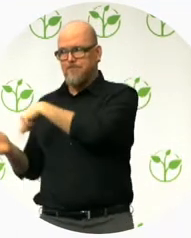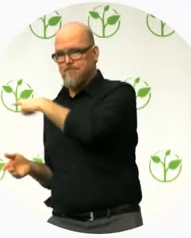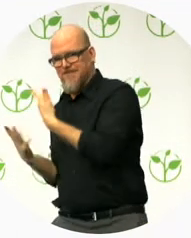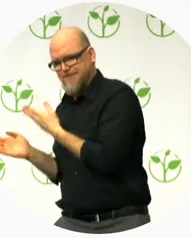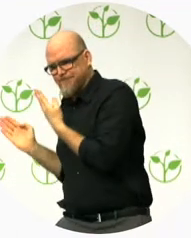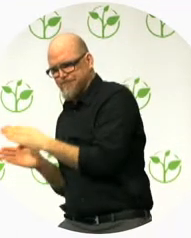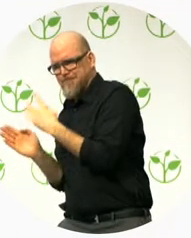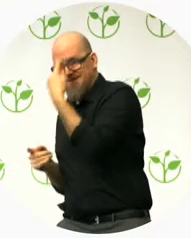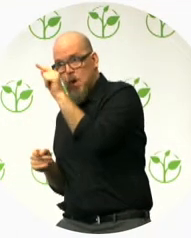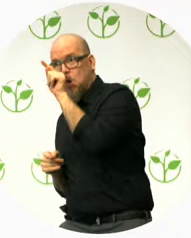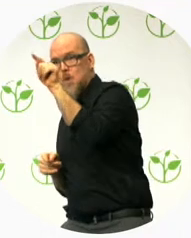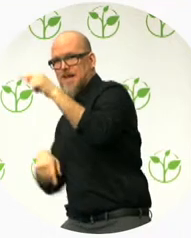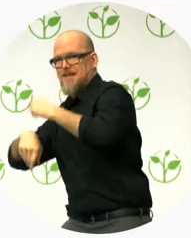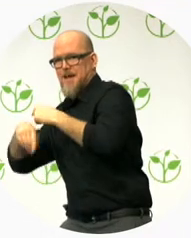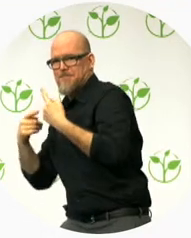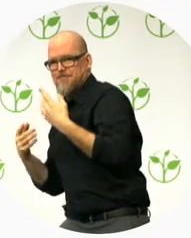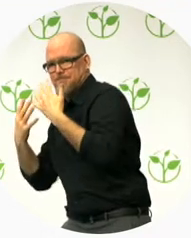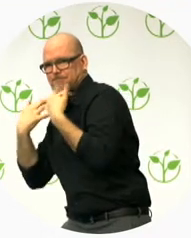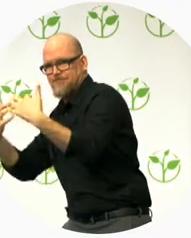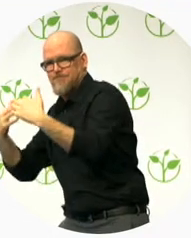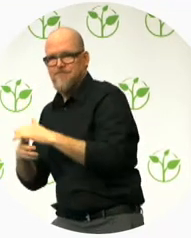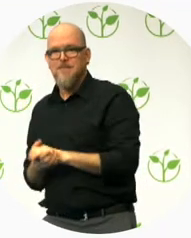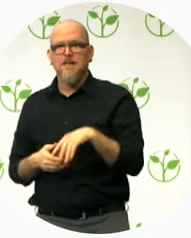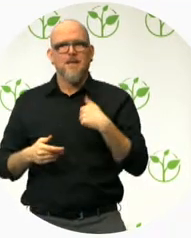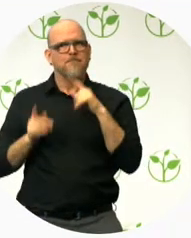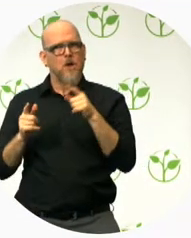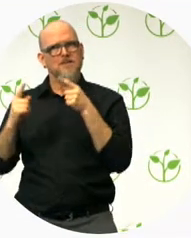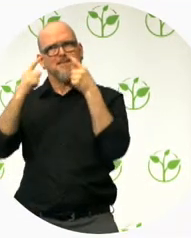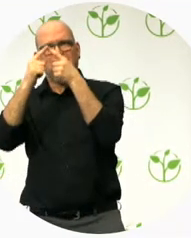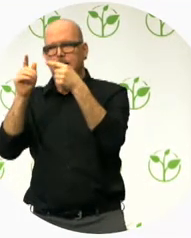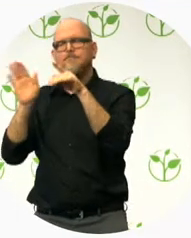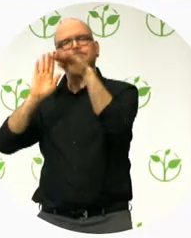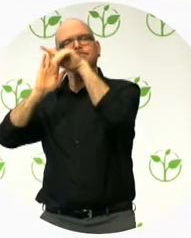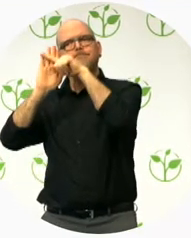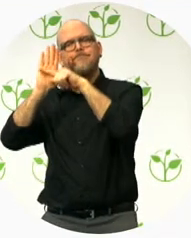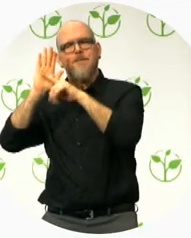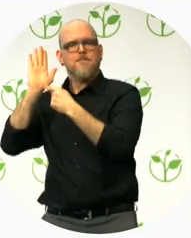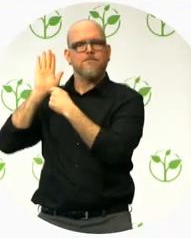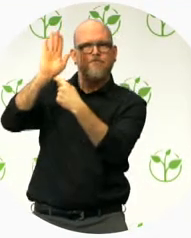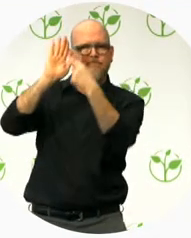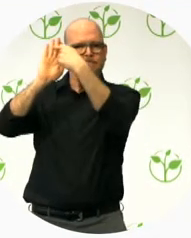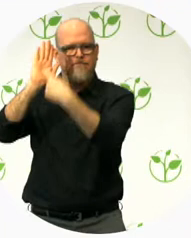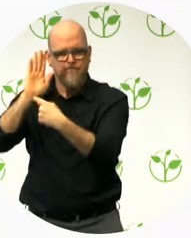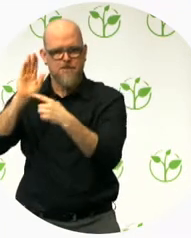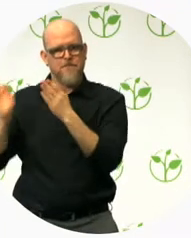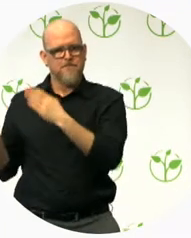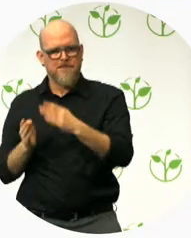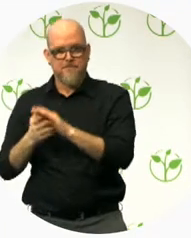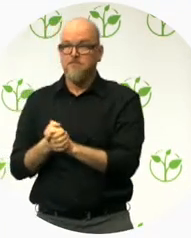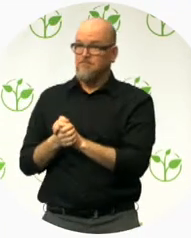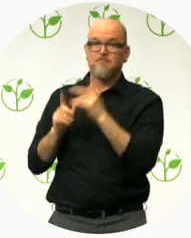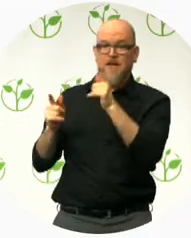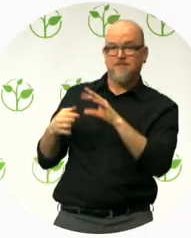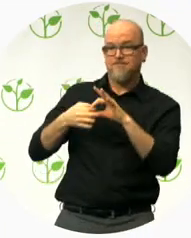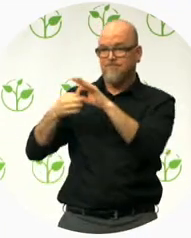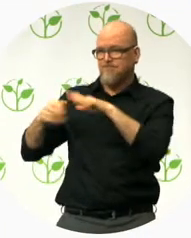better make sure that we organize ourselves so that persons with disabilities